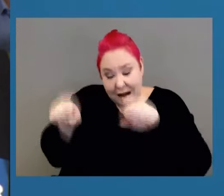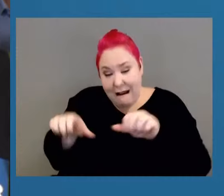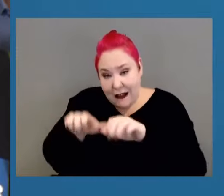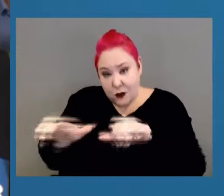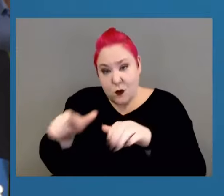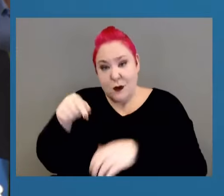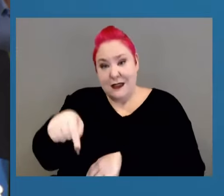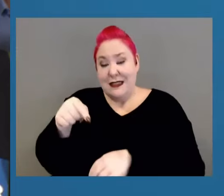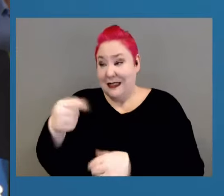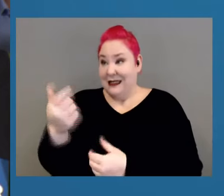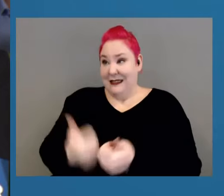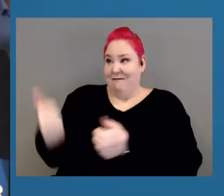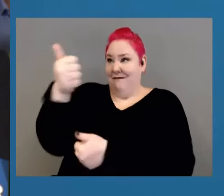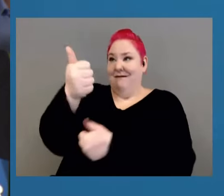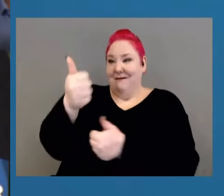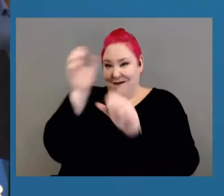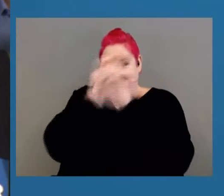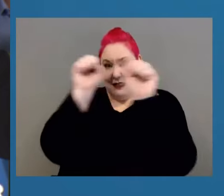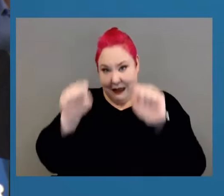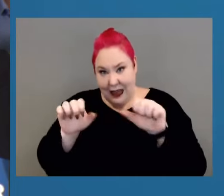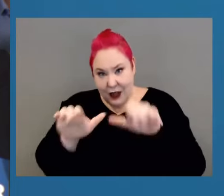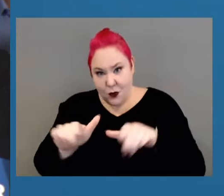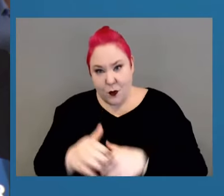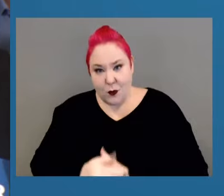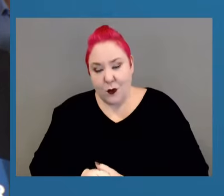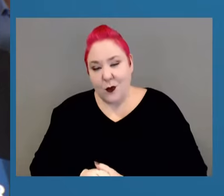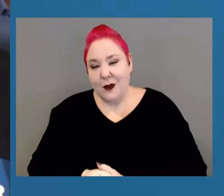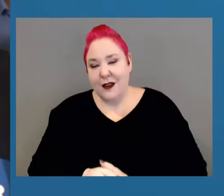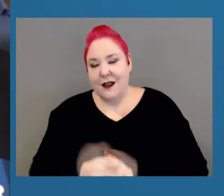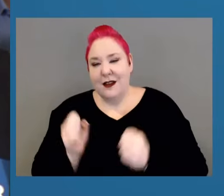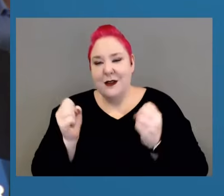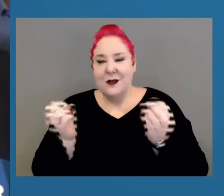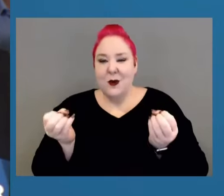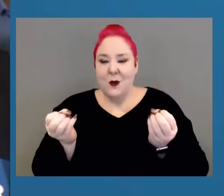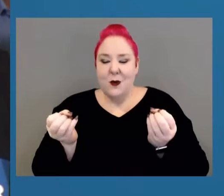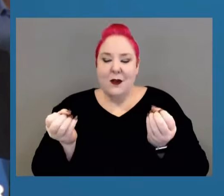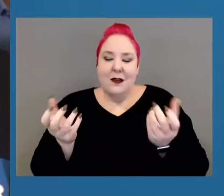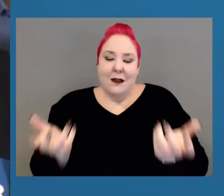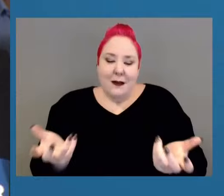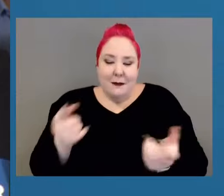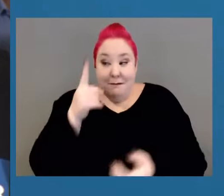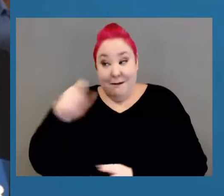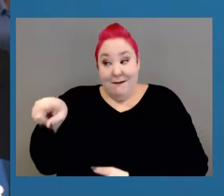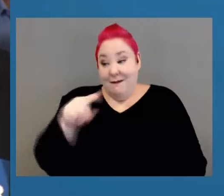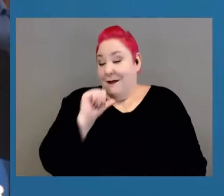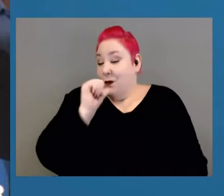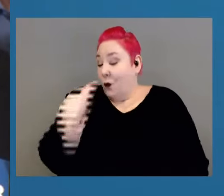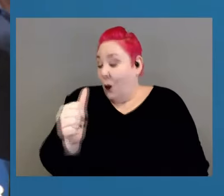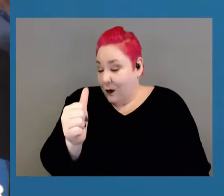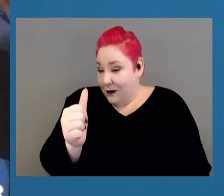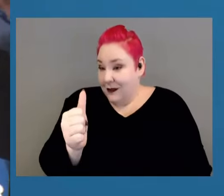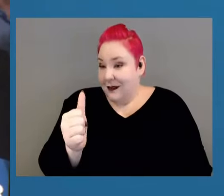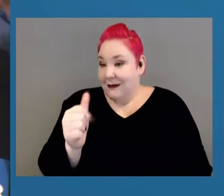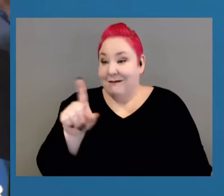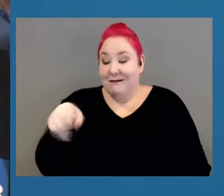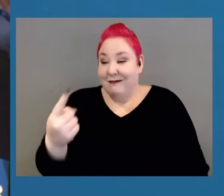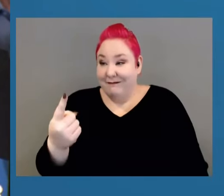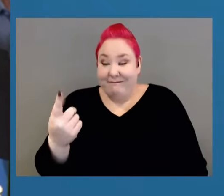can do right now. So, because they won't, just in a matter of short